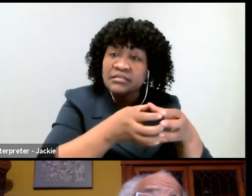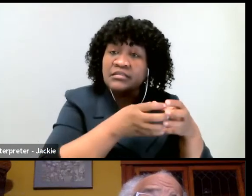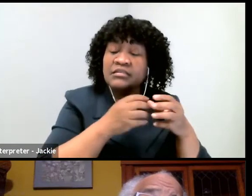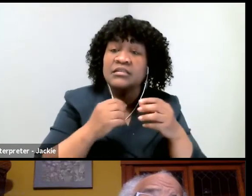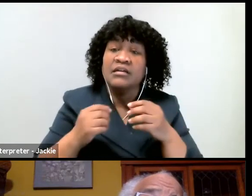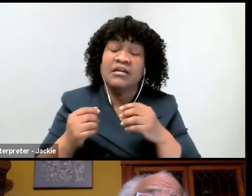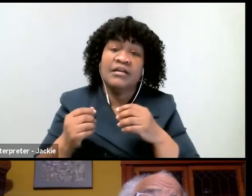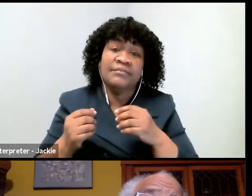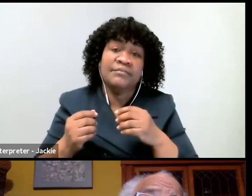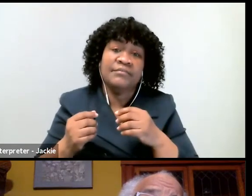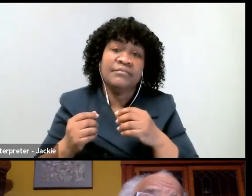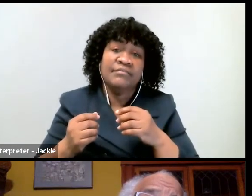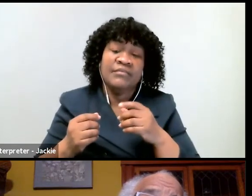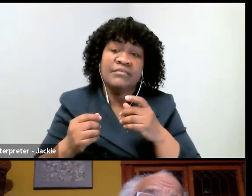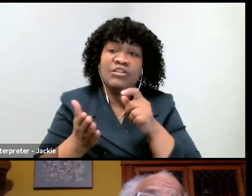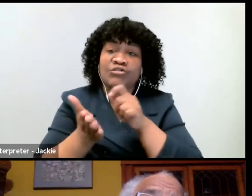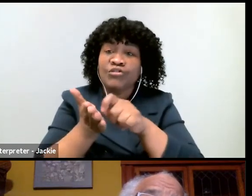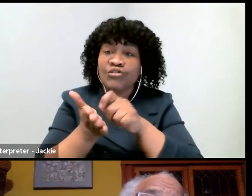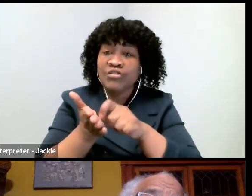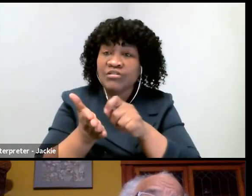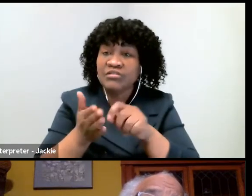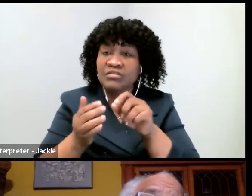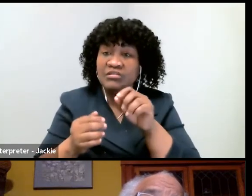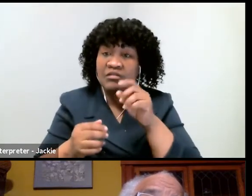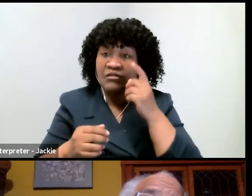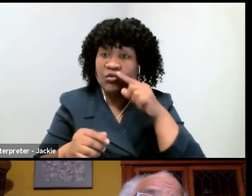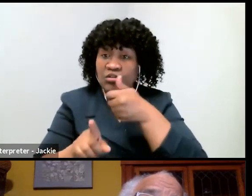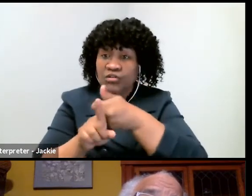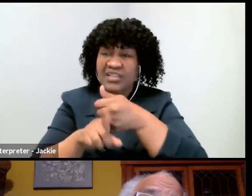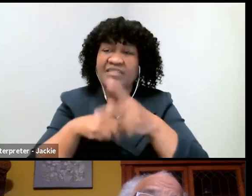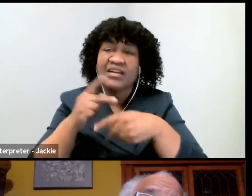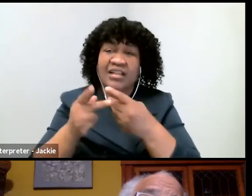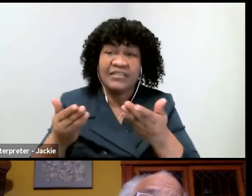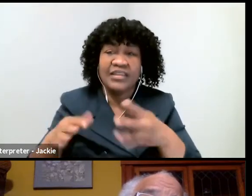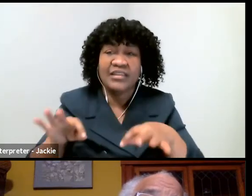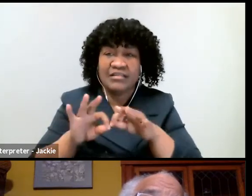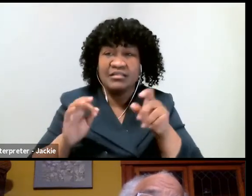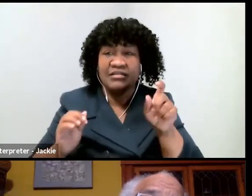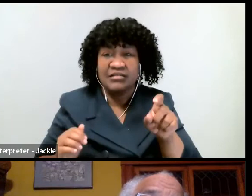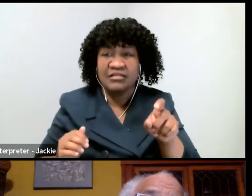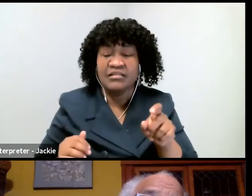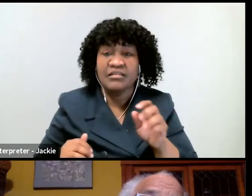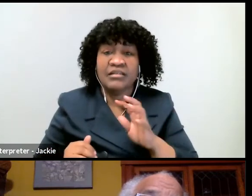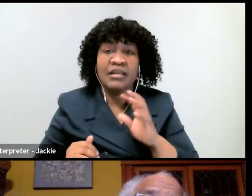you know, journals of one's own, that kind of thing.